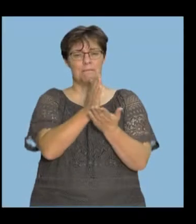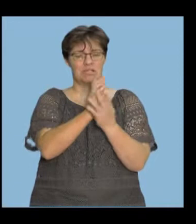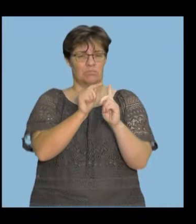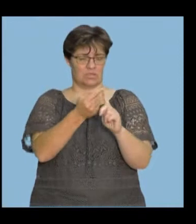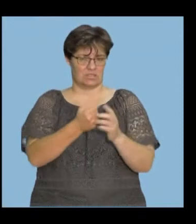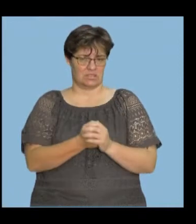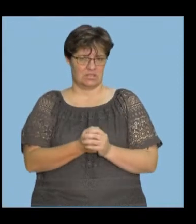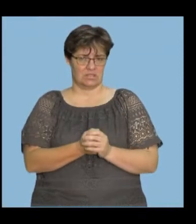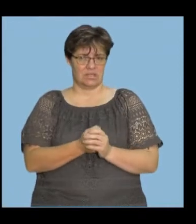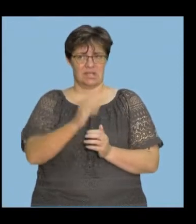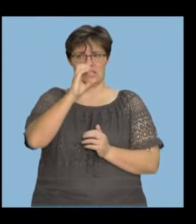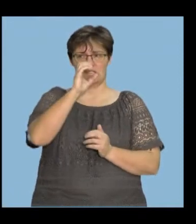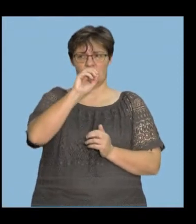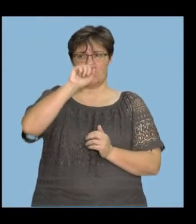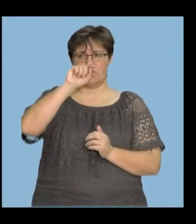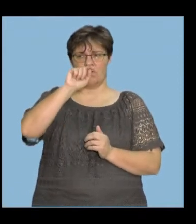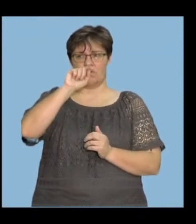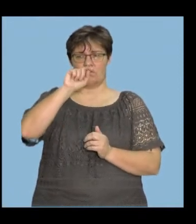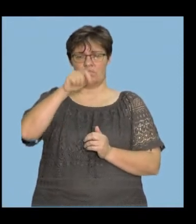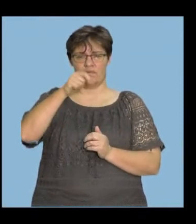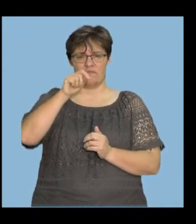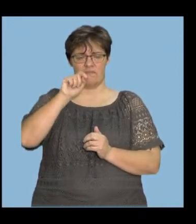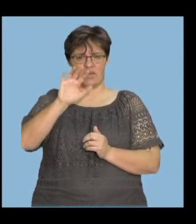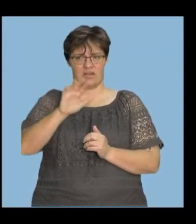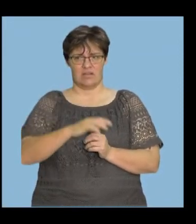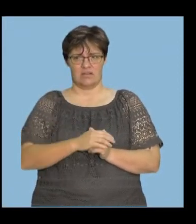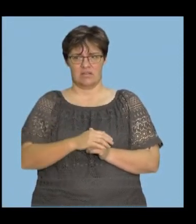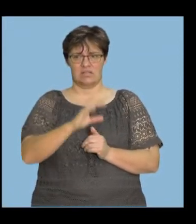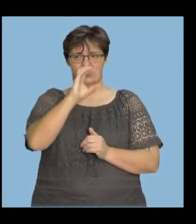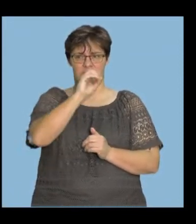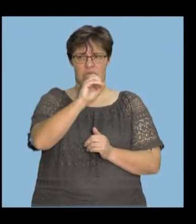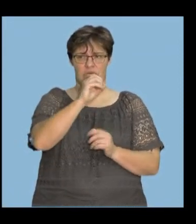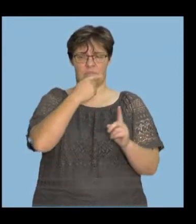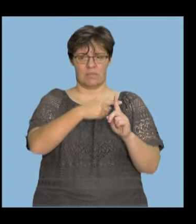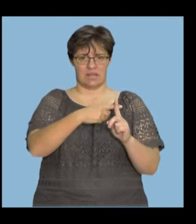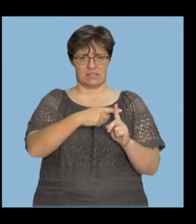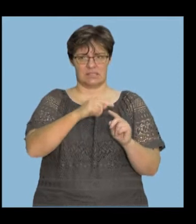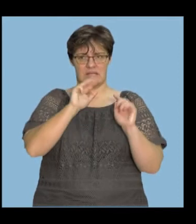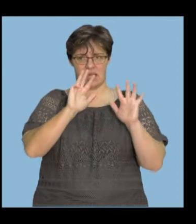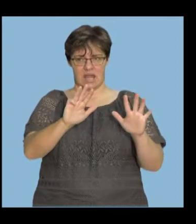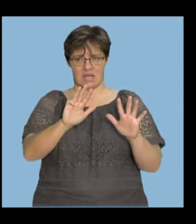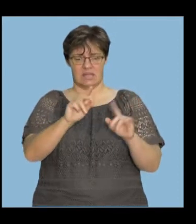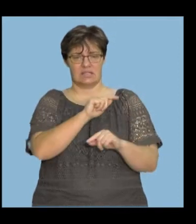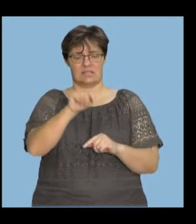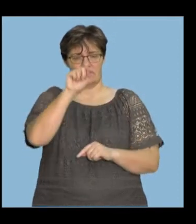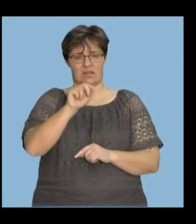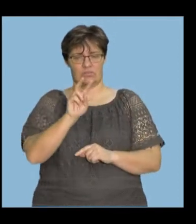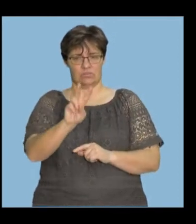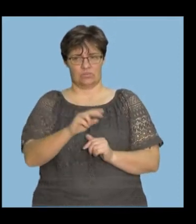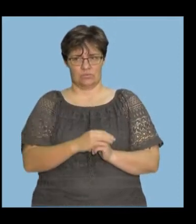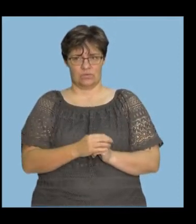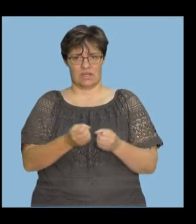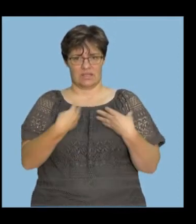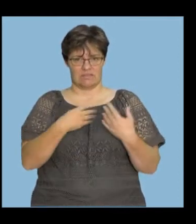midpoint is 0.5. How did we do this? 0 plus 9 divided by 2, that gives